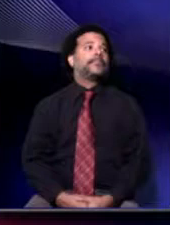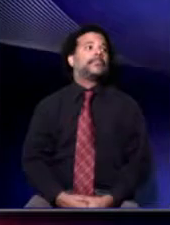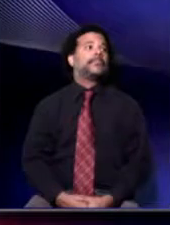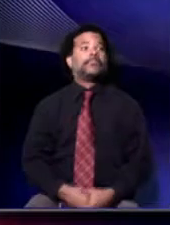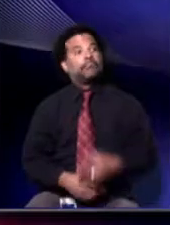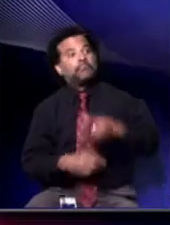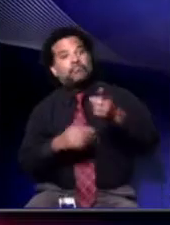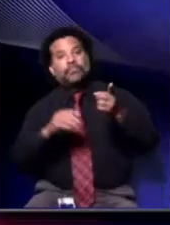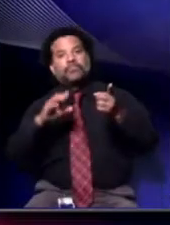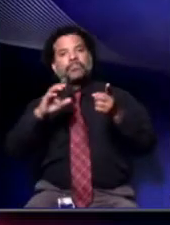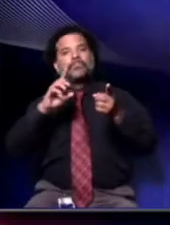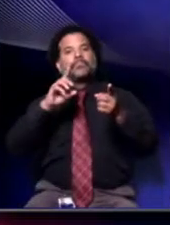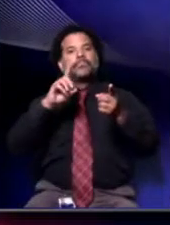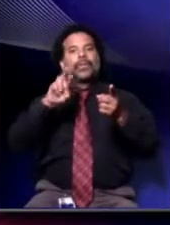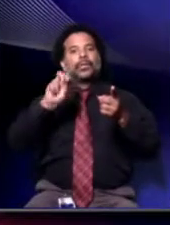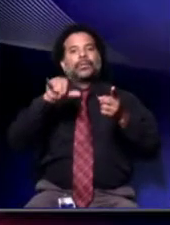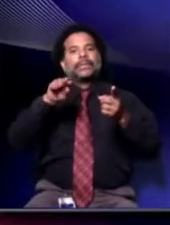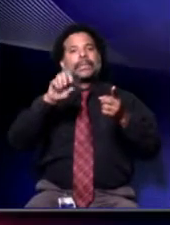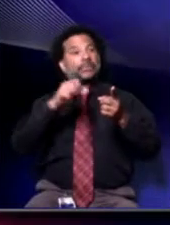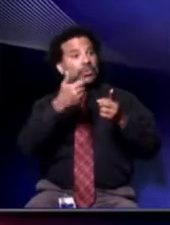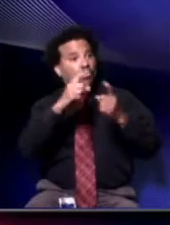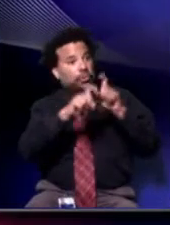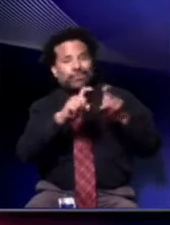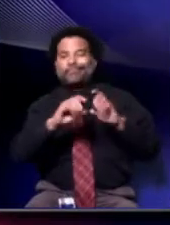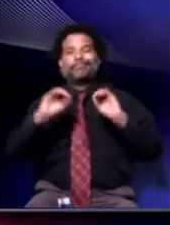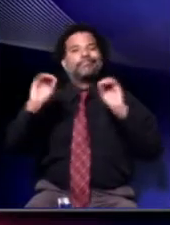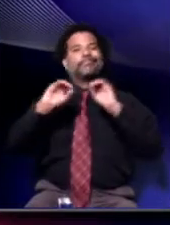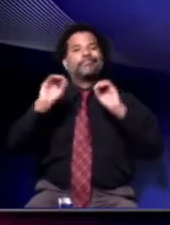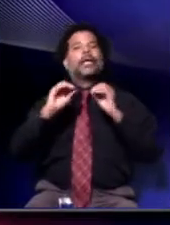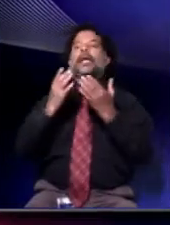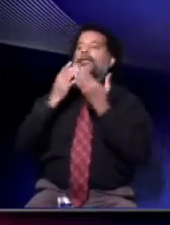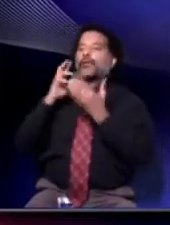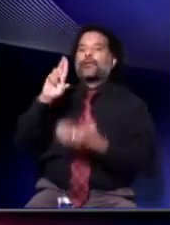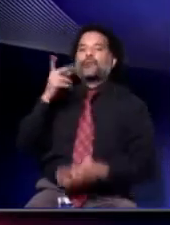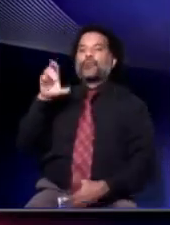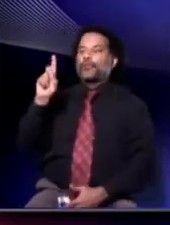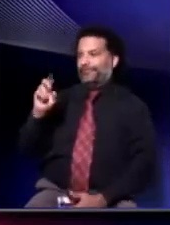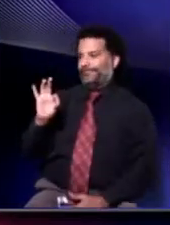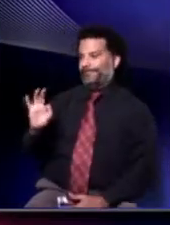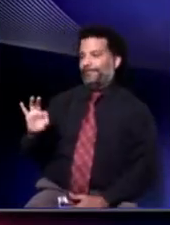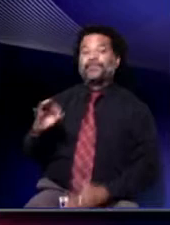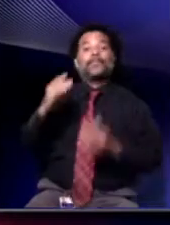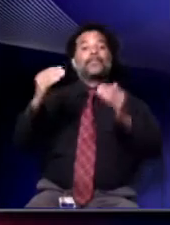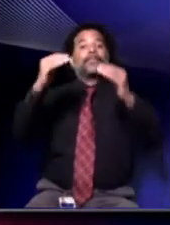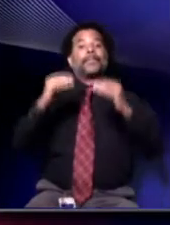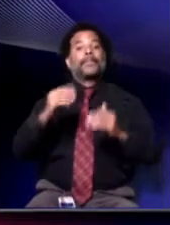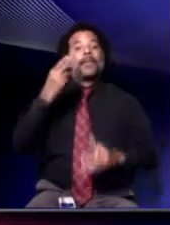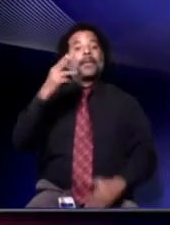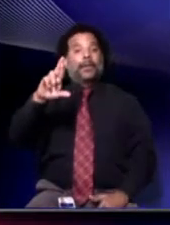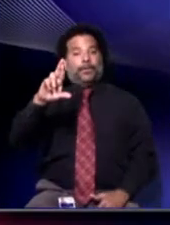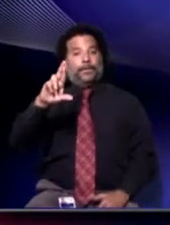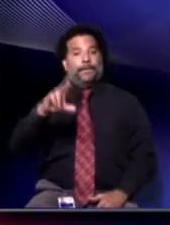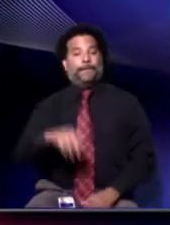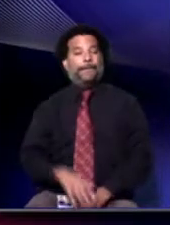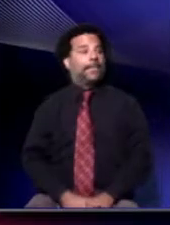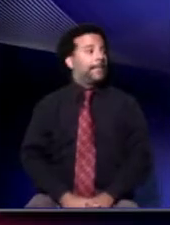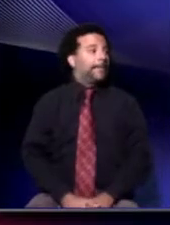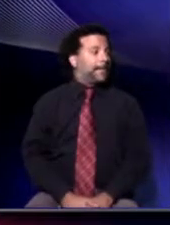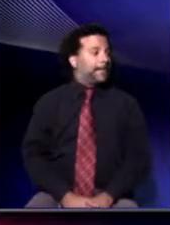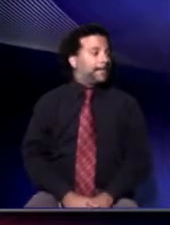Any questions? Thank you very much, Richard. Thank you. Next is Human Resources, Anita Pete.